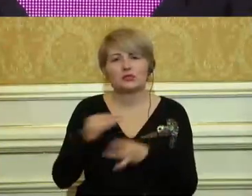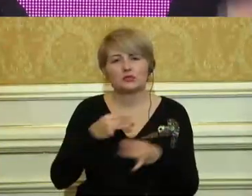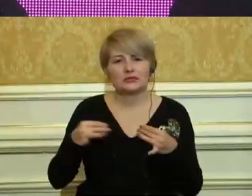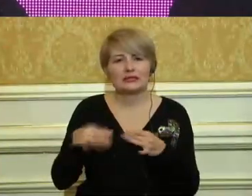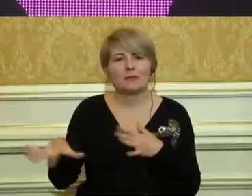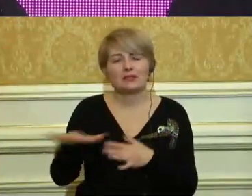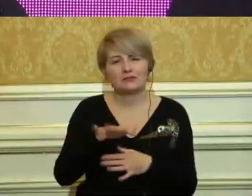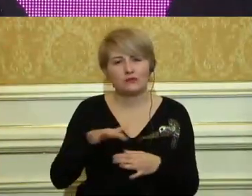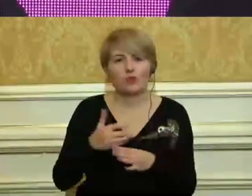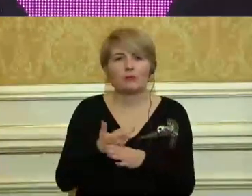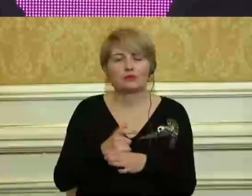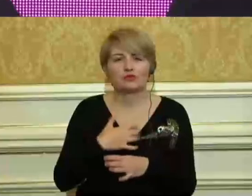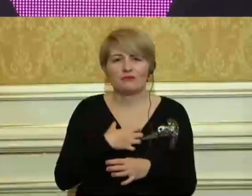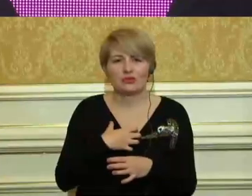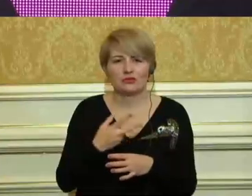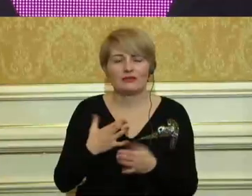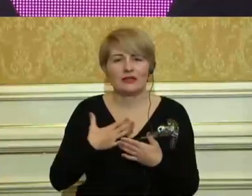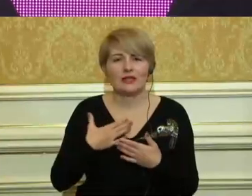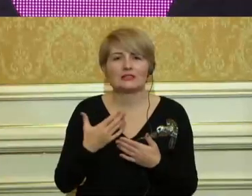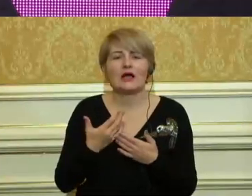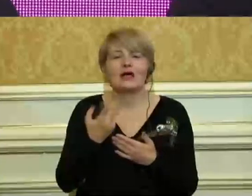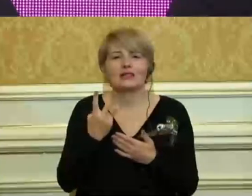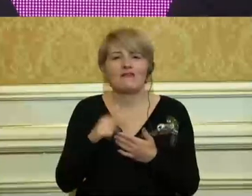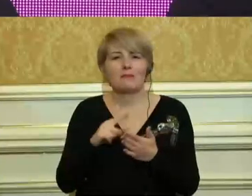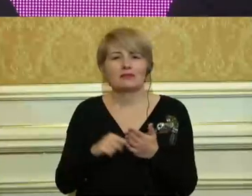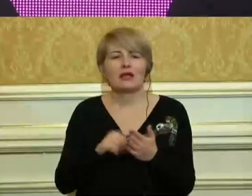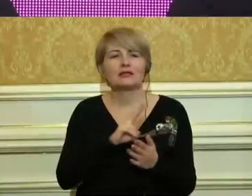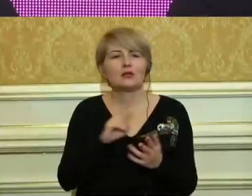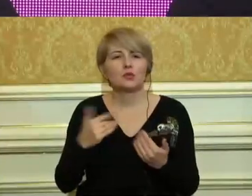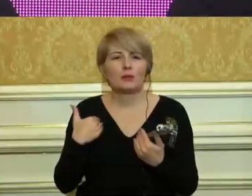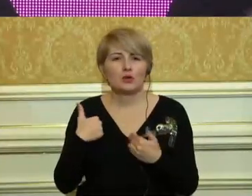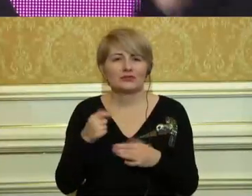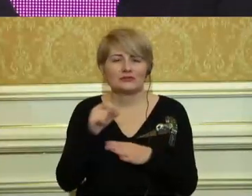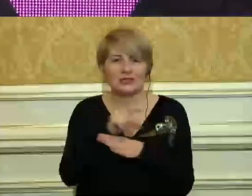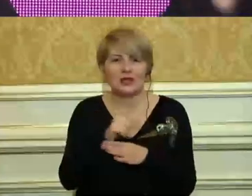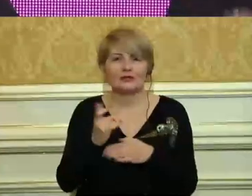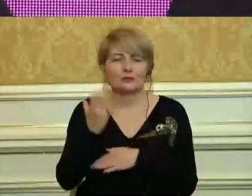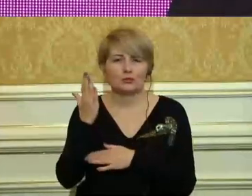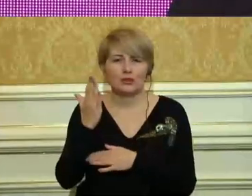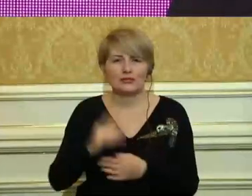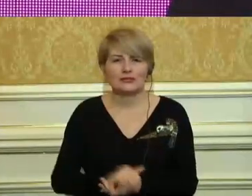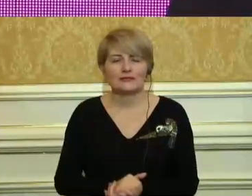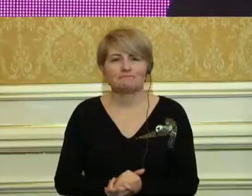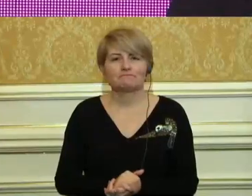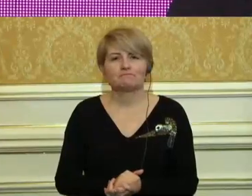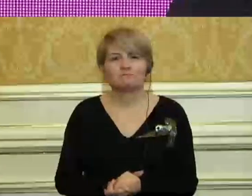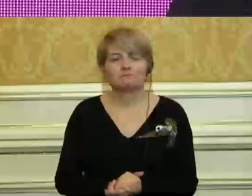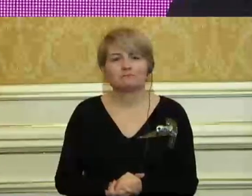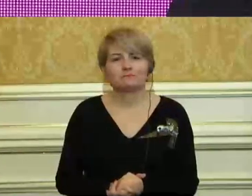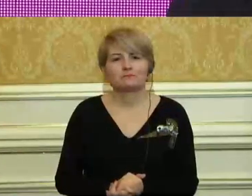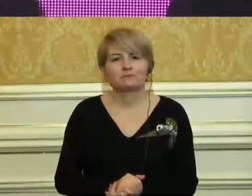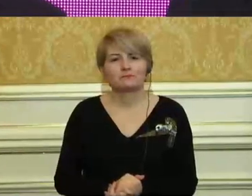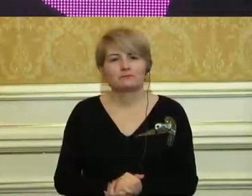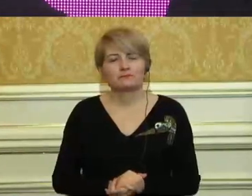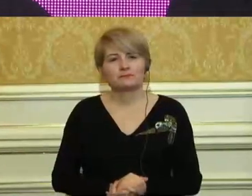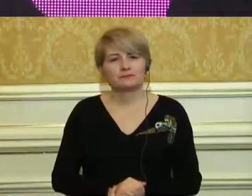non-stop platform on the safety of information space. So if you have two questions, please raise up